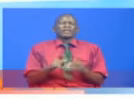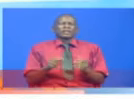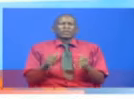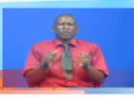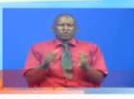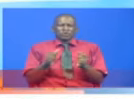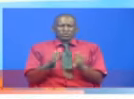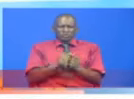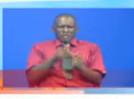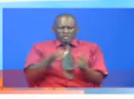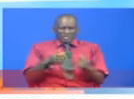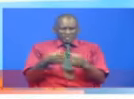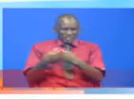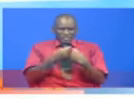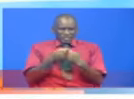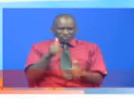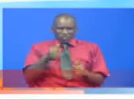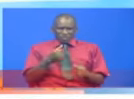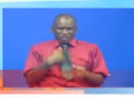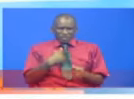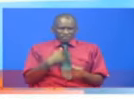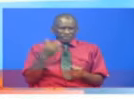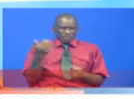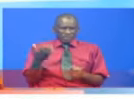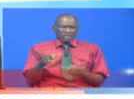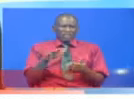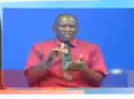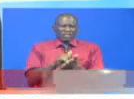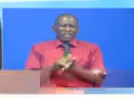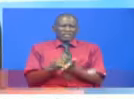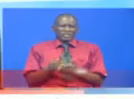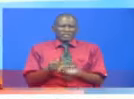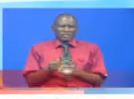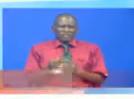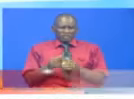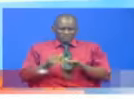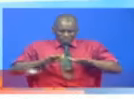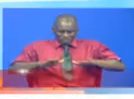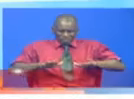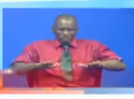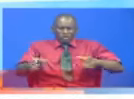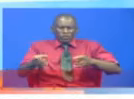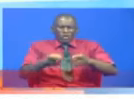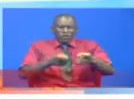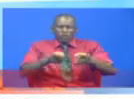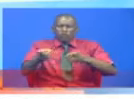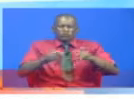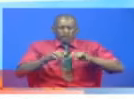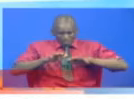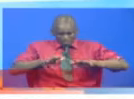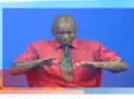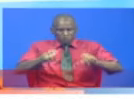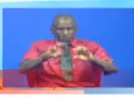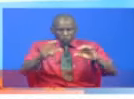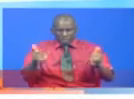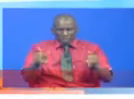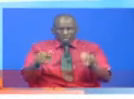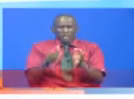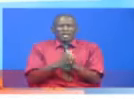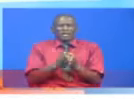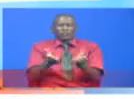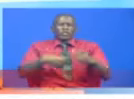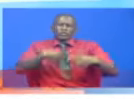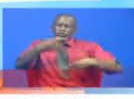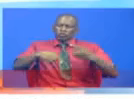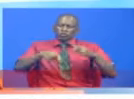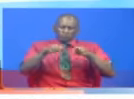despite these shortcomings, that the trend we are maintaining is a good trend, and we need to continue along that